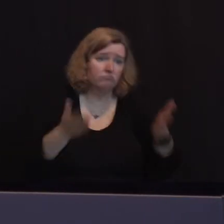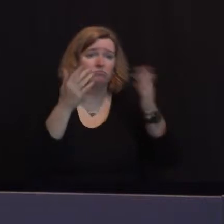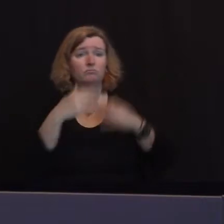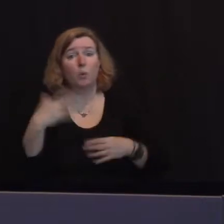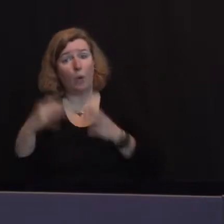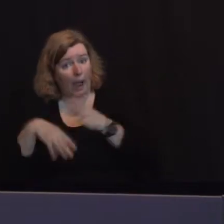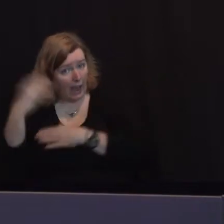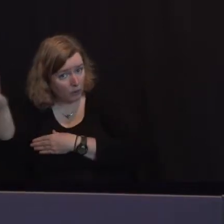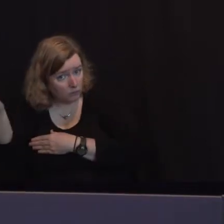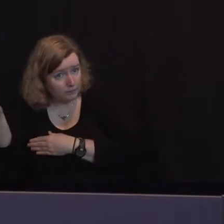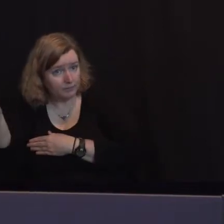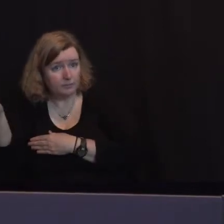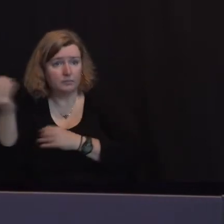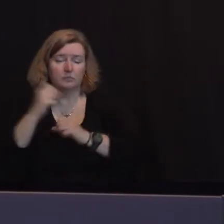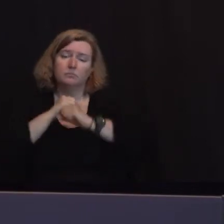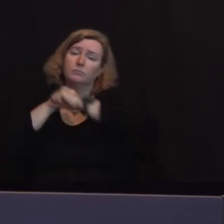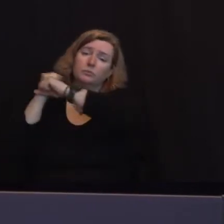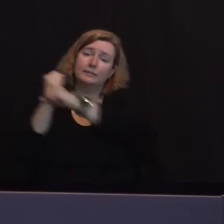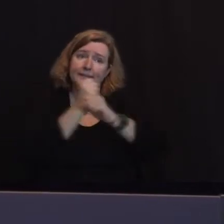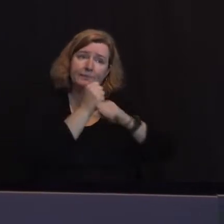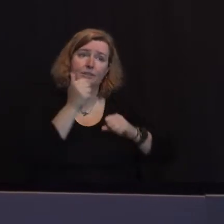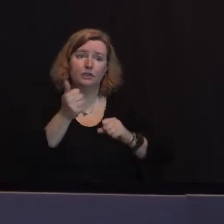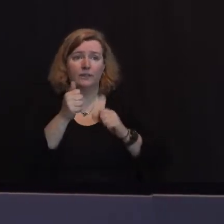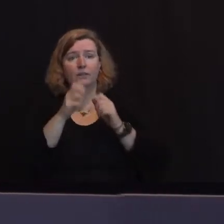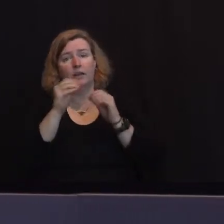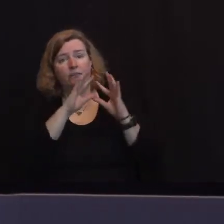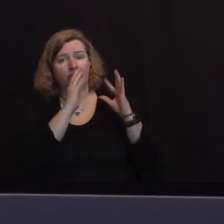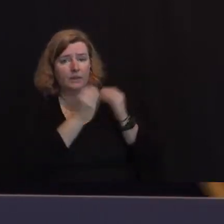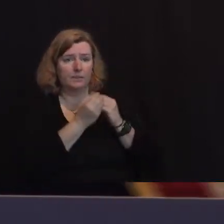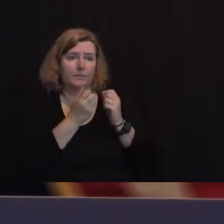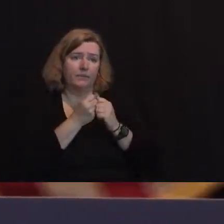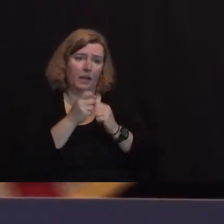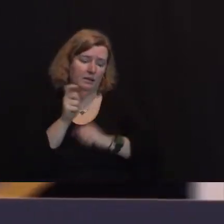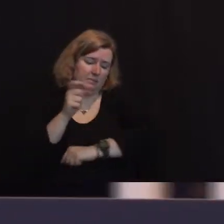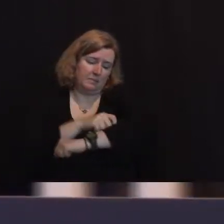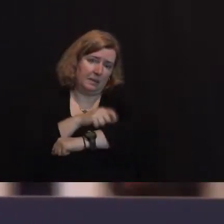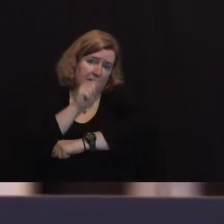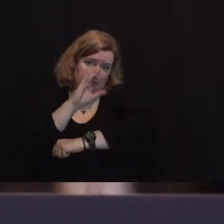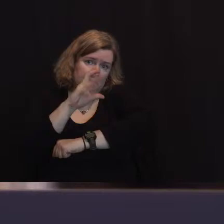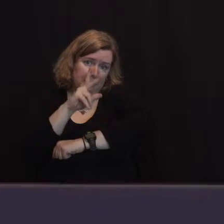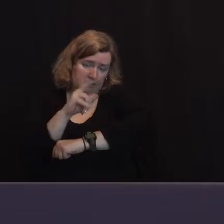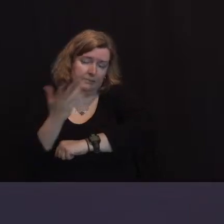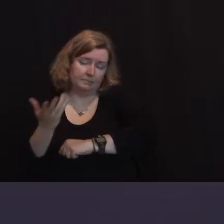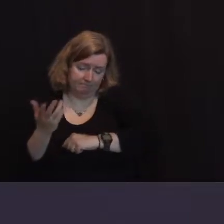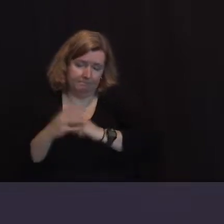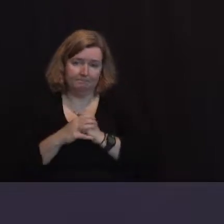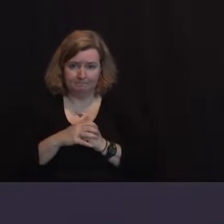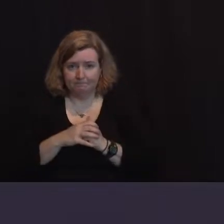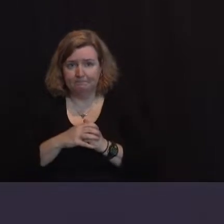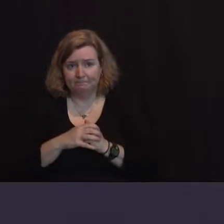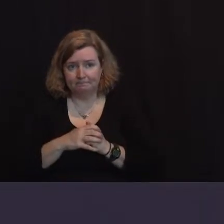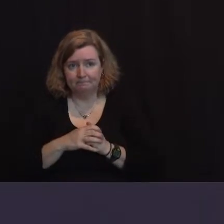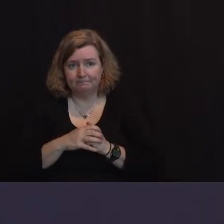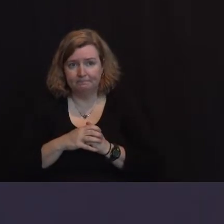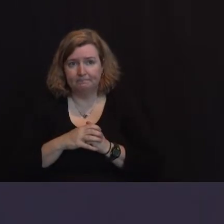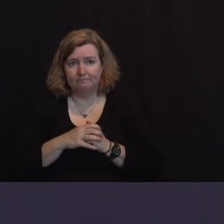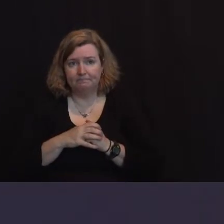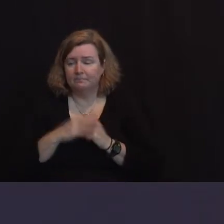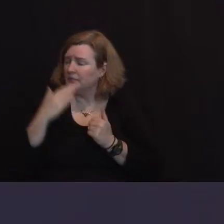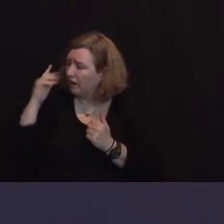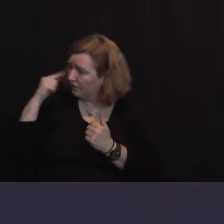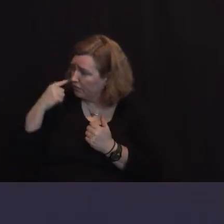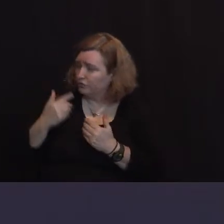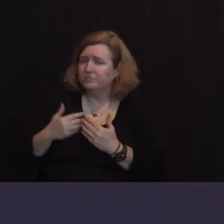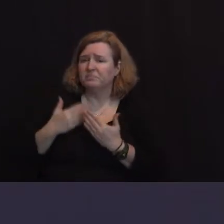steps to protect you and your family from tick bites. Tina, thank you. And the tick awareness point is